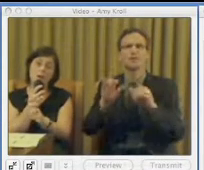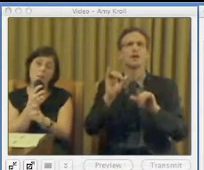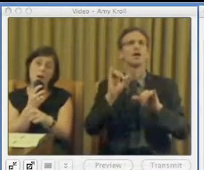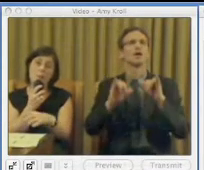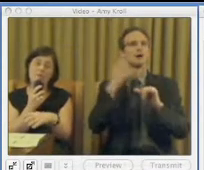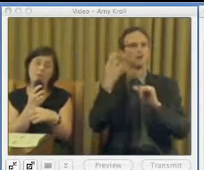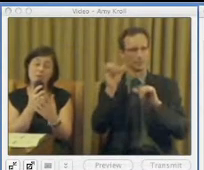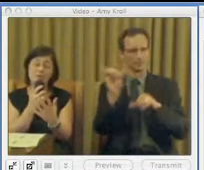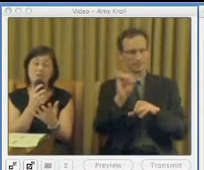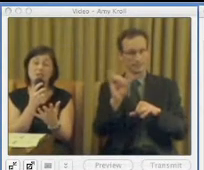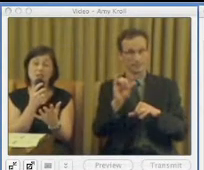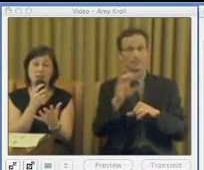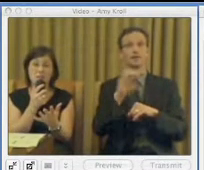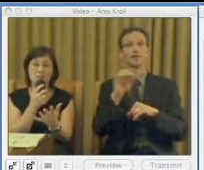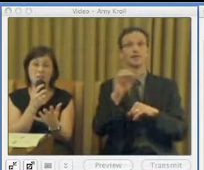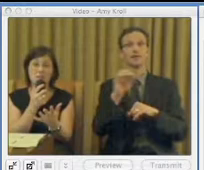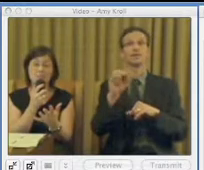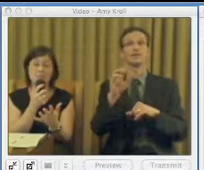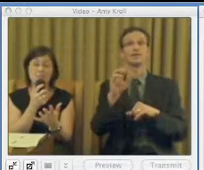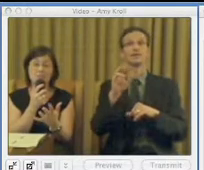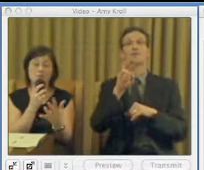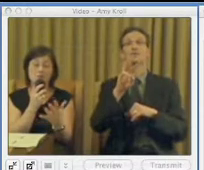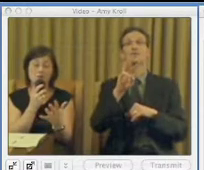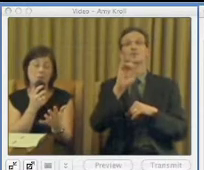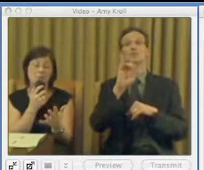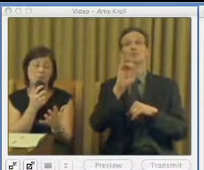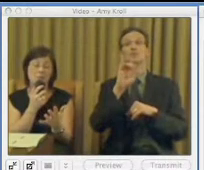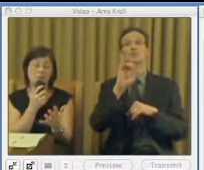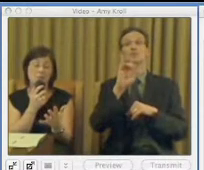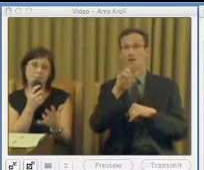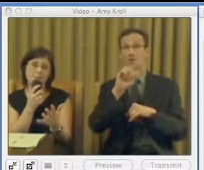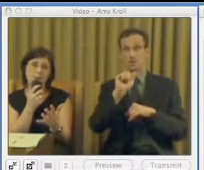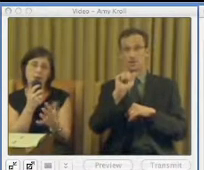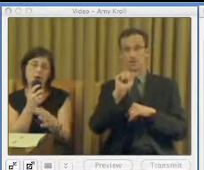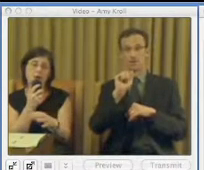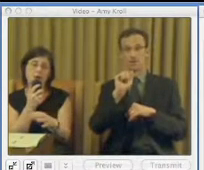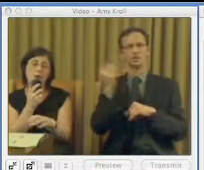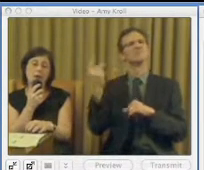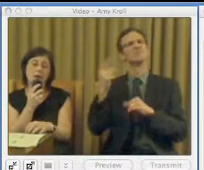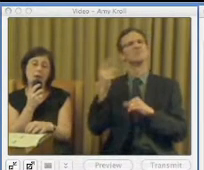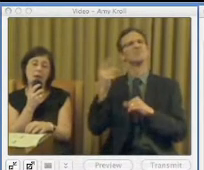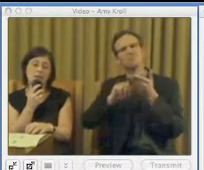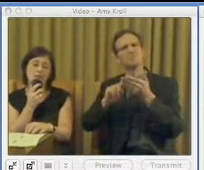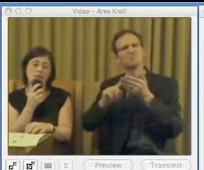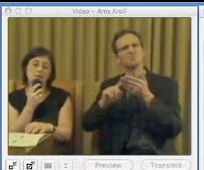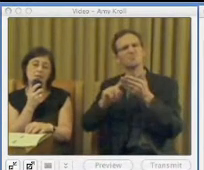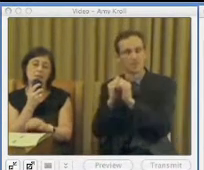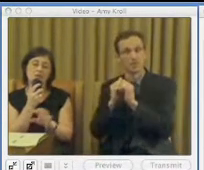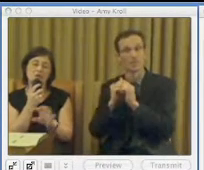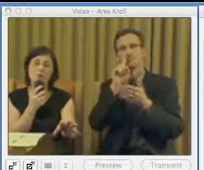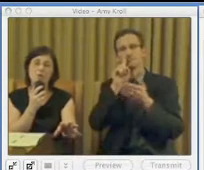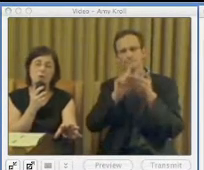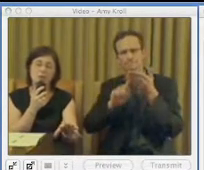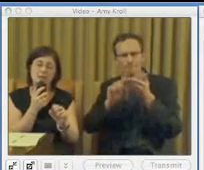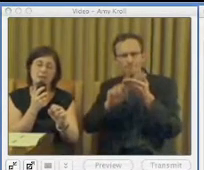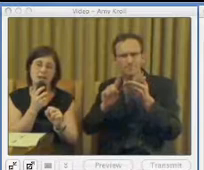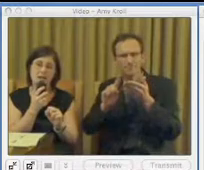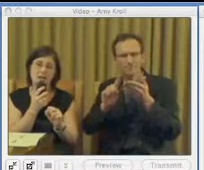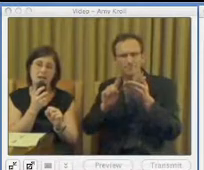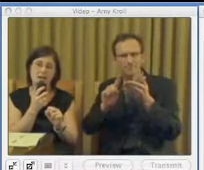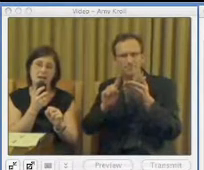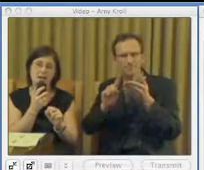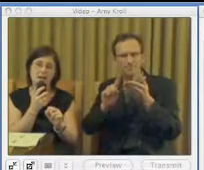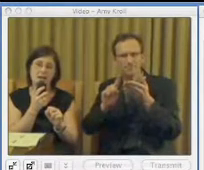Kyra and I were both talking about was the university interpreting in particular, where